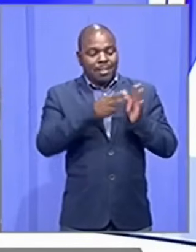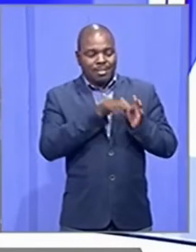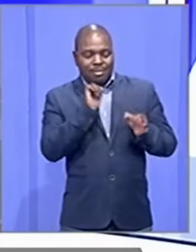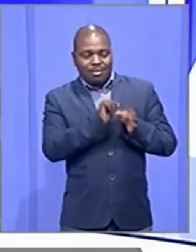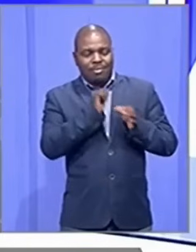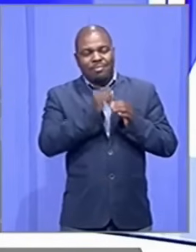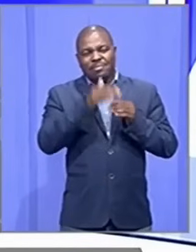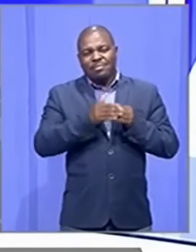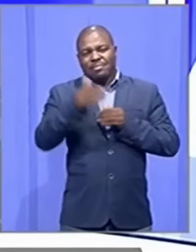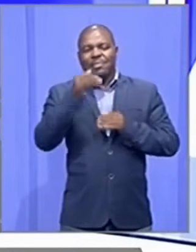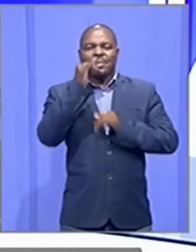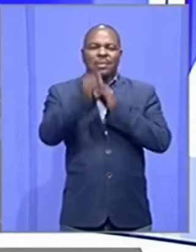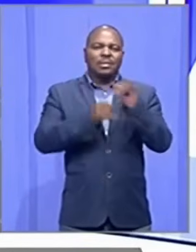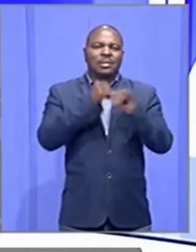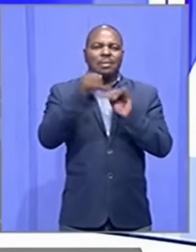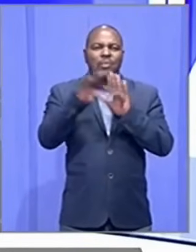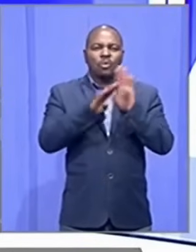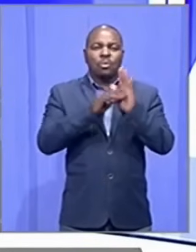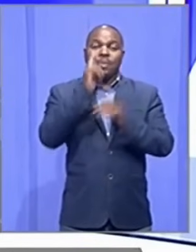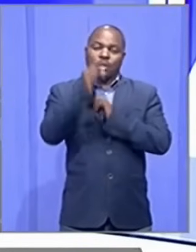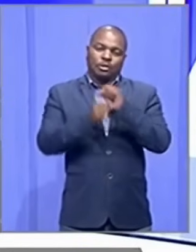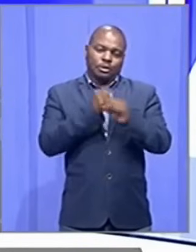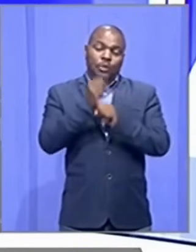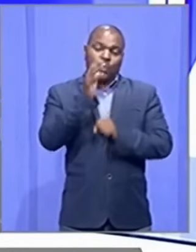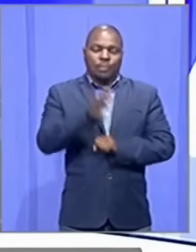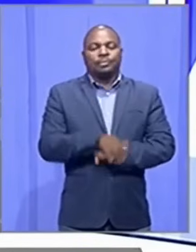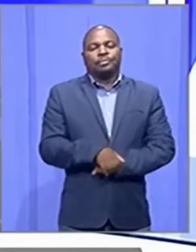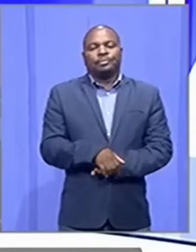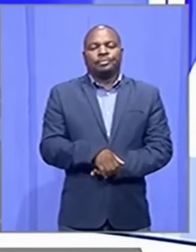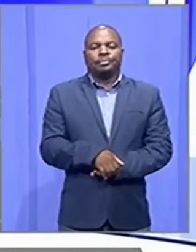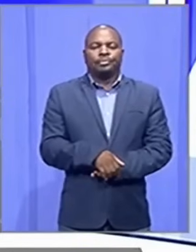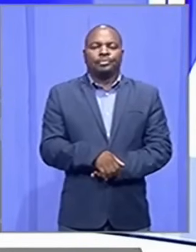tshwara diboka tsa matjhaba ka kgwedi ya Mmesa isao.